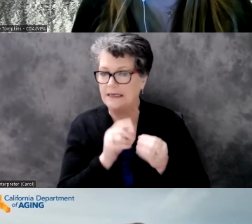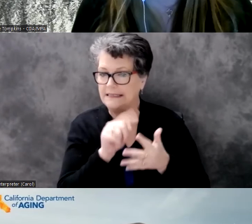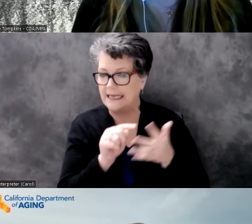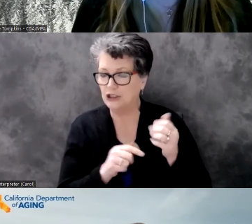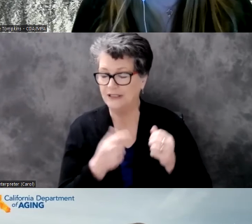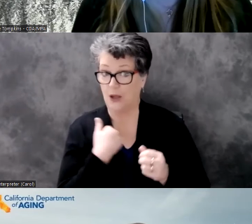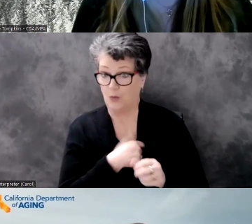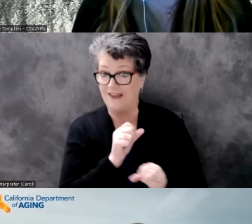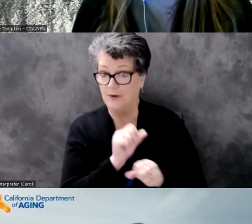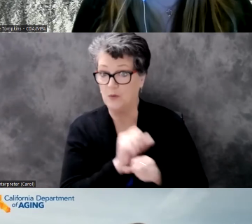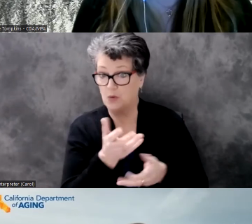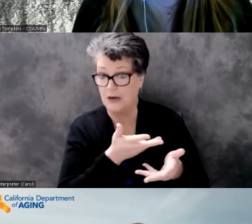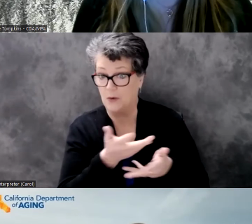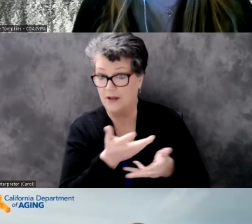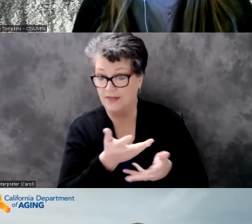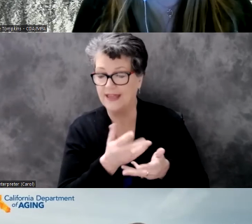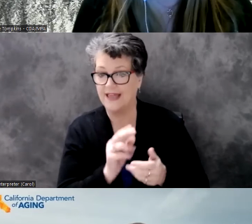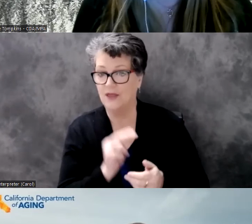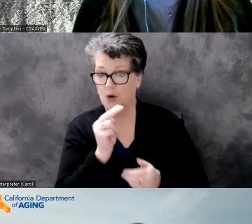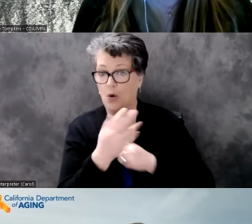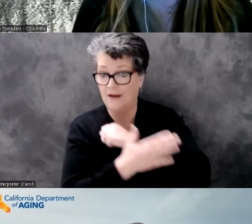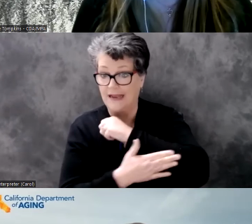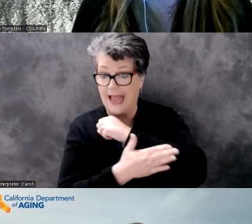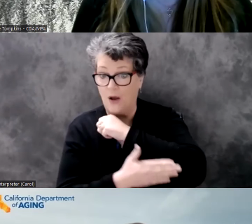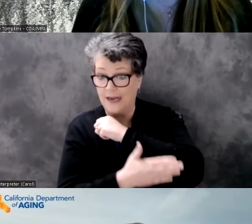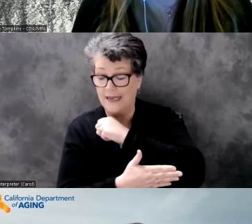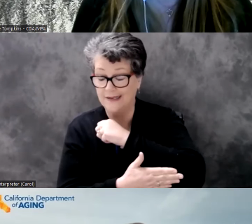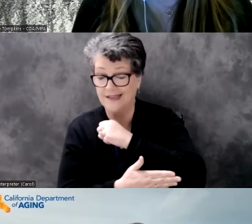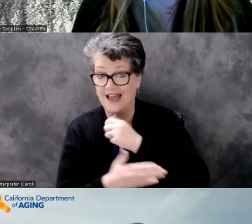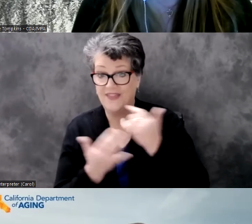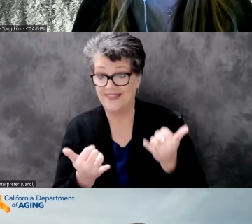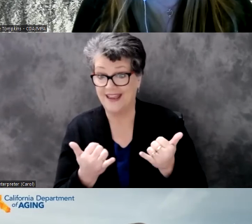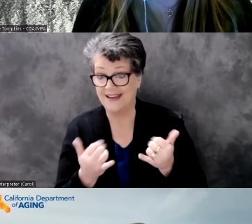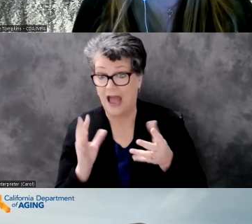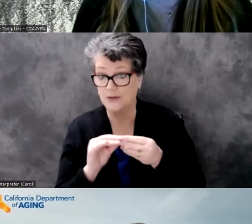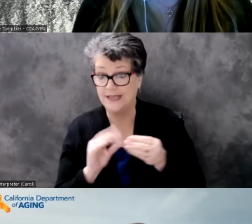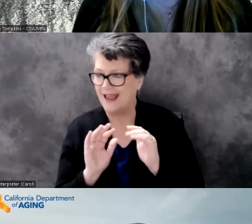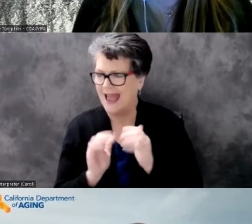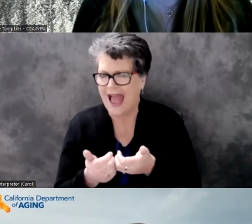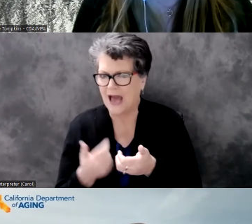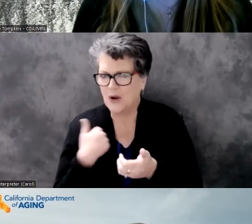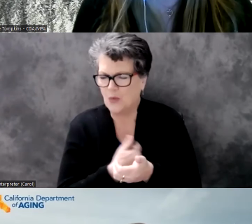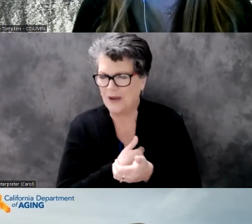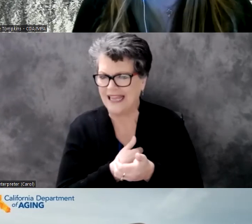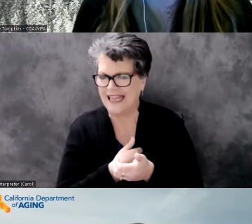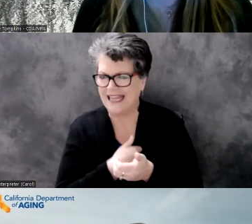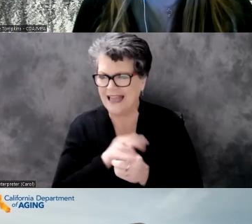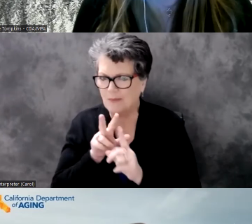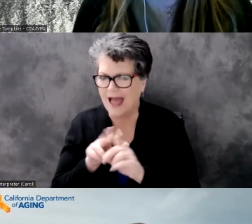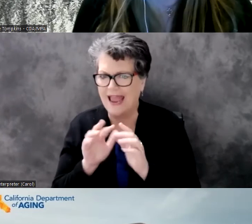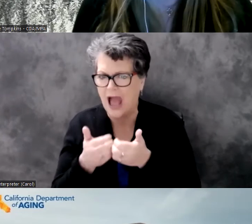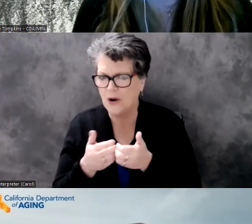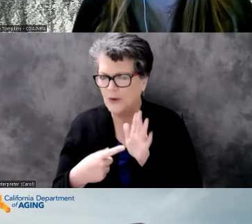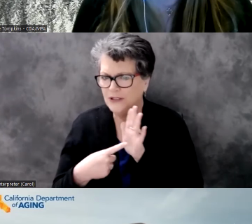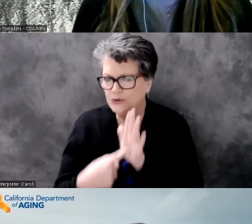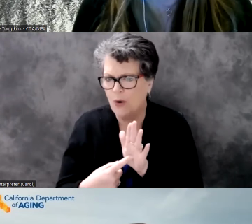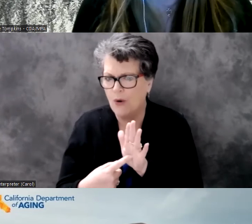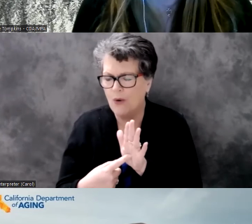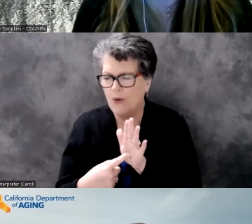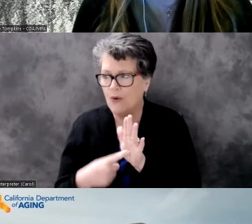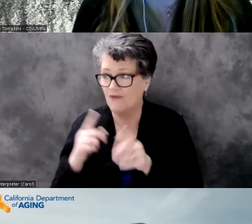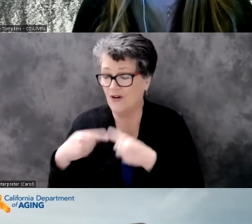been working with in the northern counties that are now saying, how do we get a piece of this? How do we show that for the